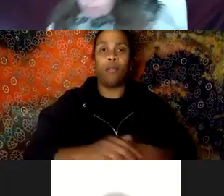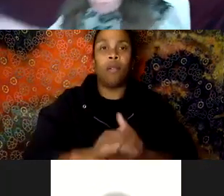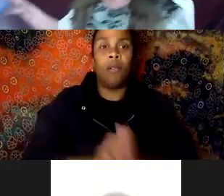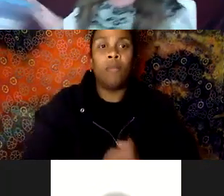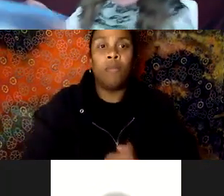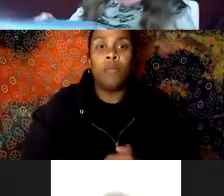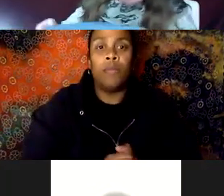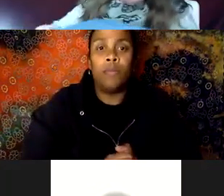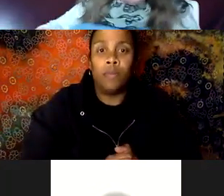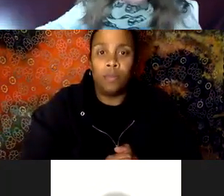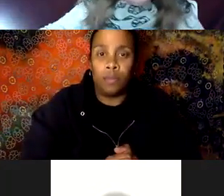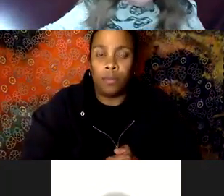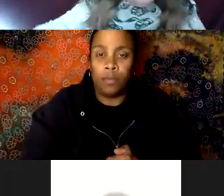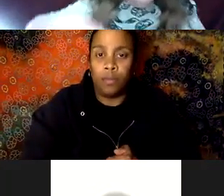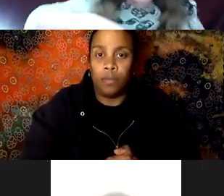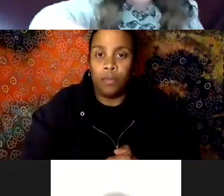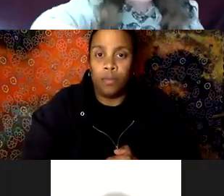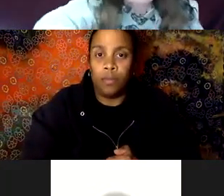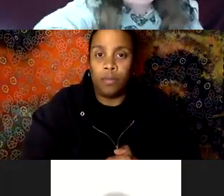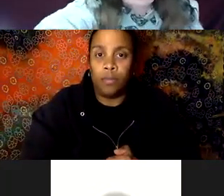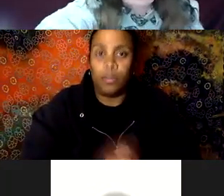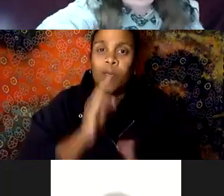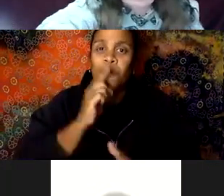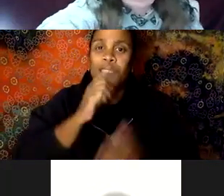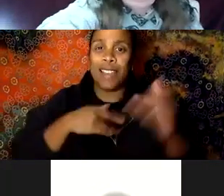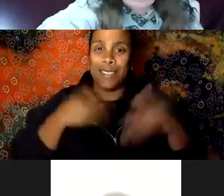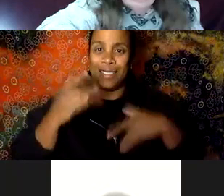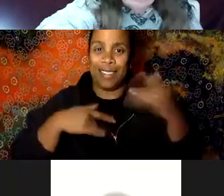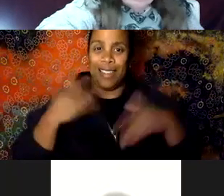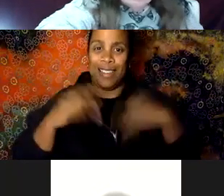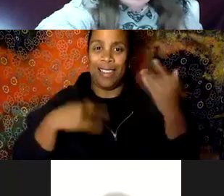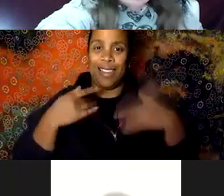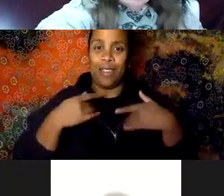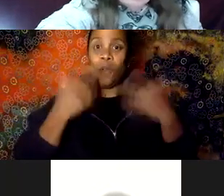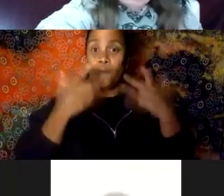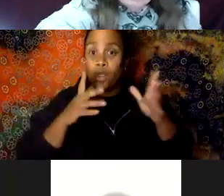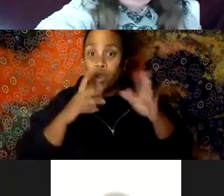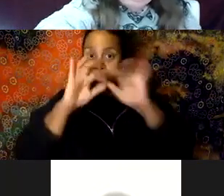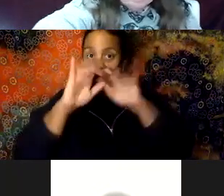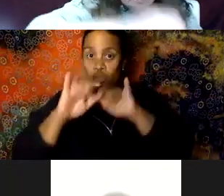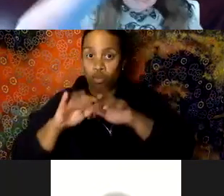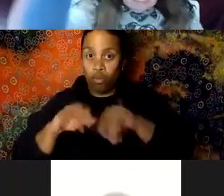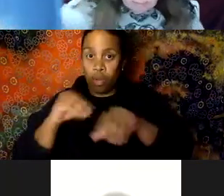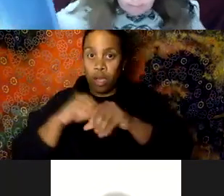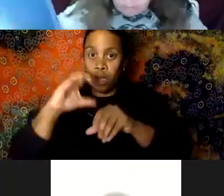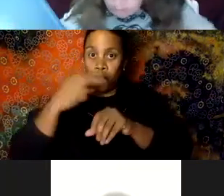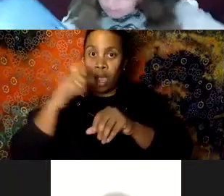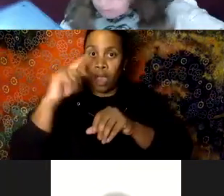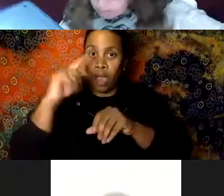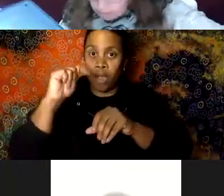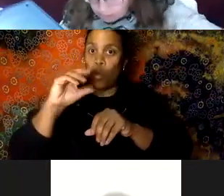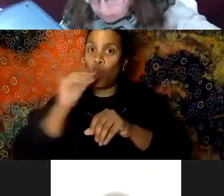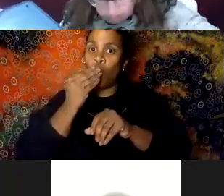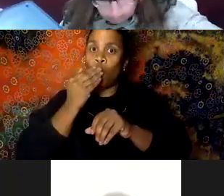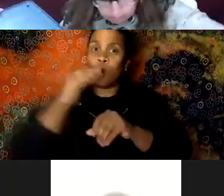yeah, just very excited. Did I finish putting everything in the chat? I think I did not. Let